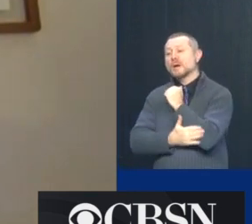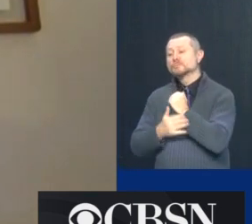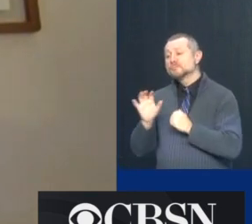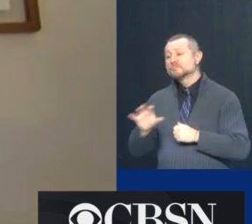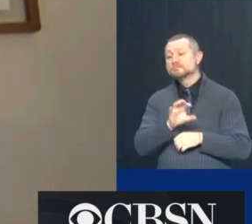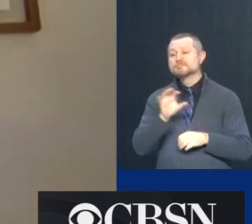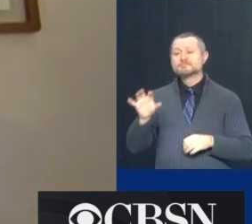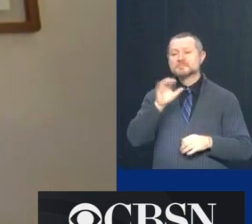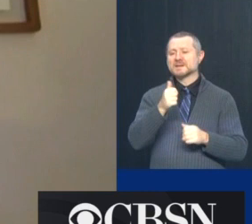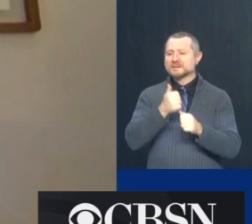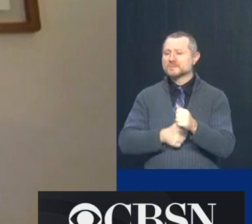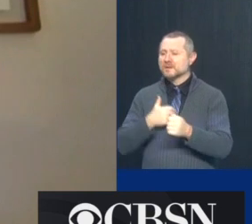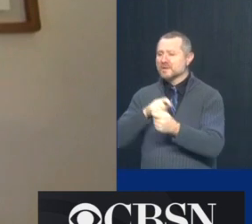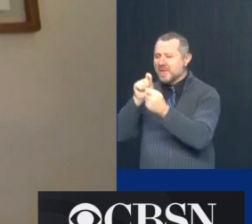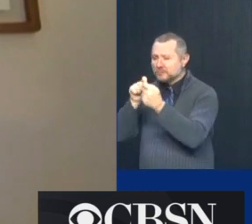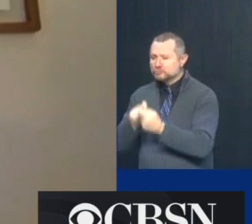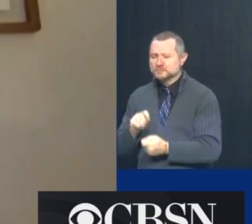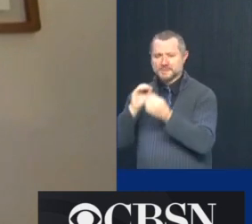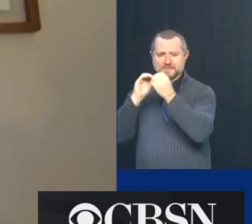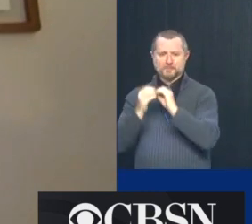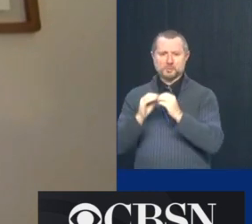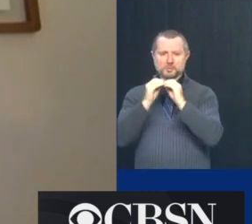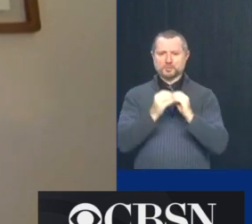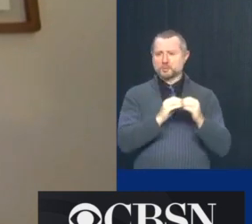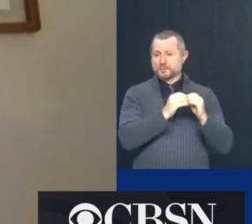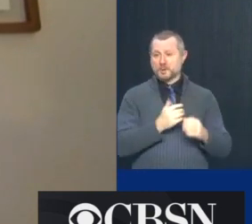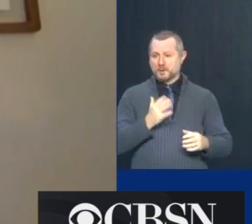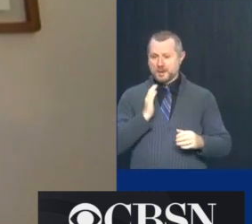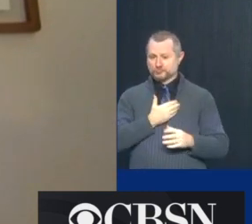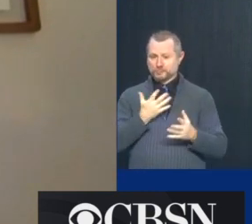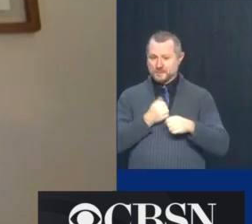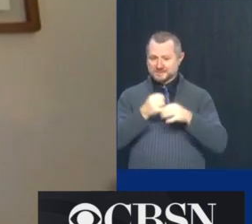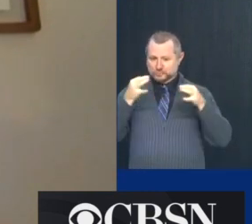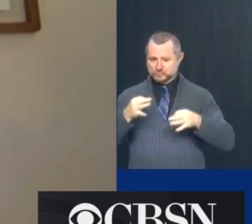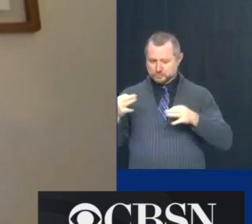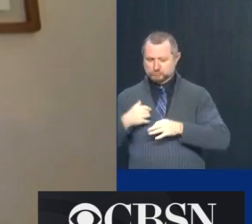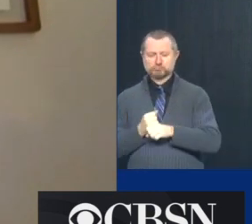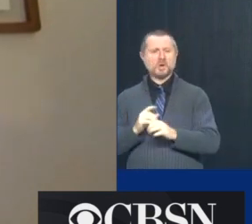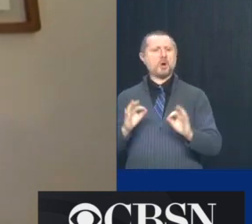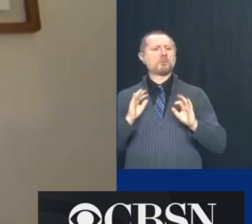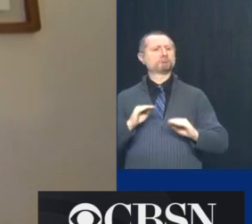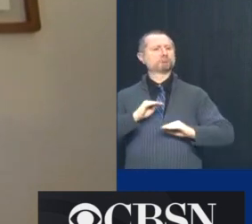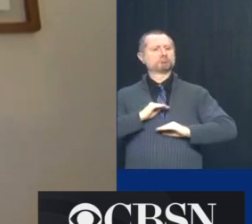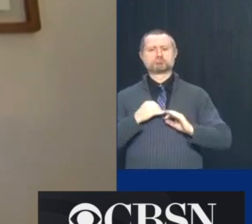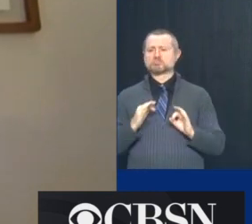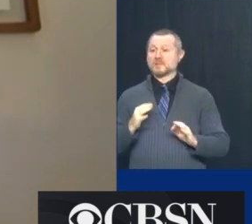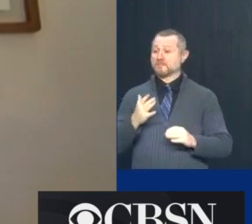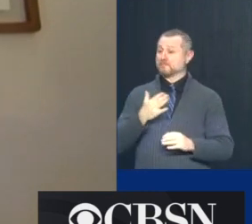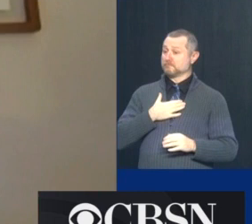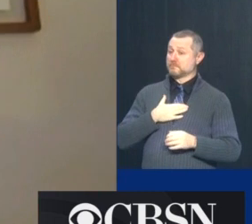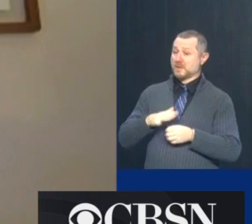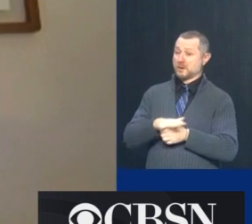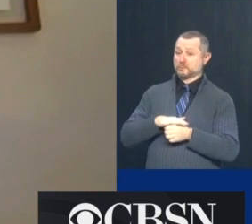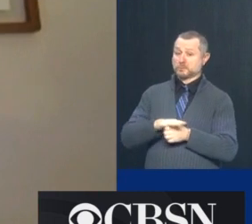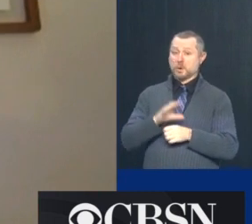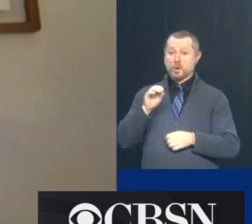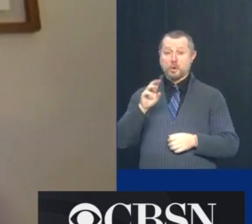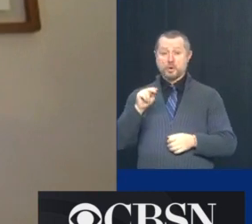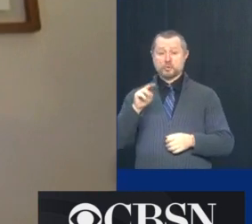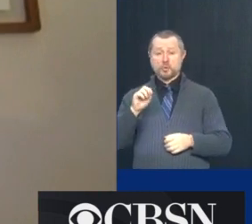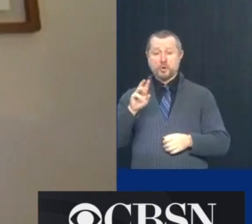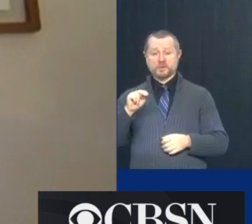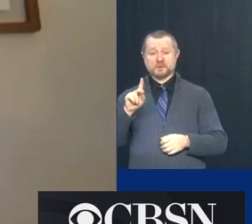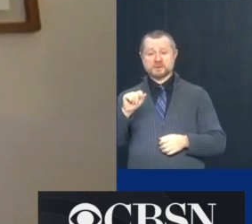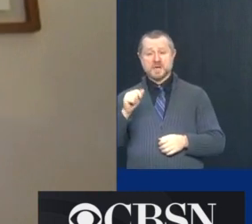have accurate data so good decisions can be made. And specifically, in Onondaga County, we just went from a